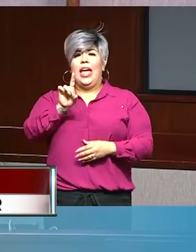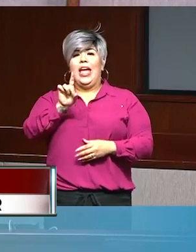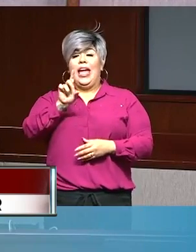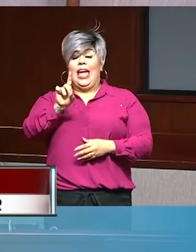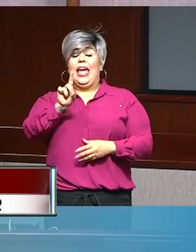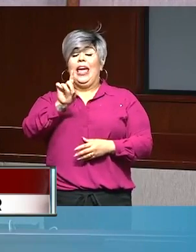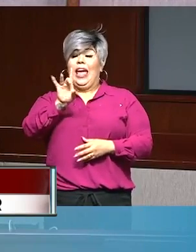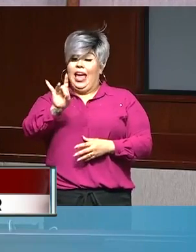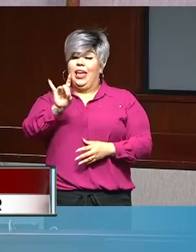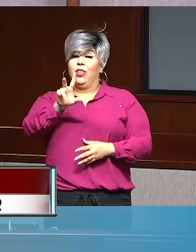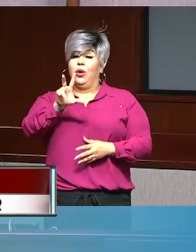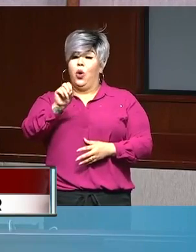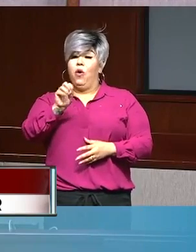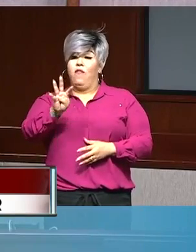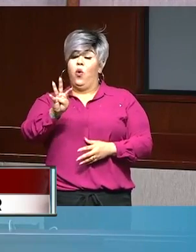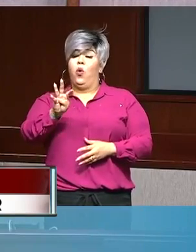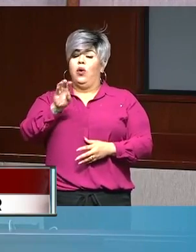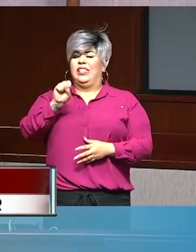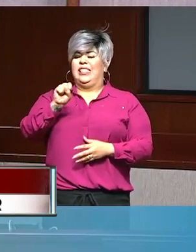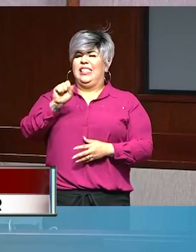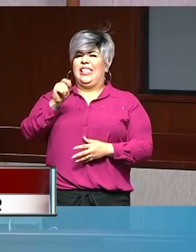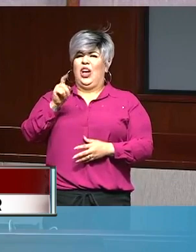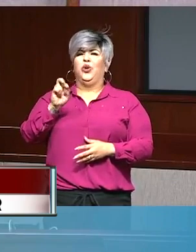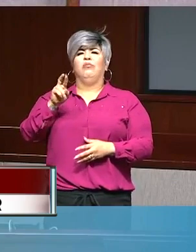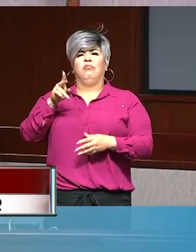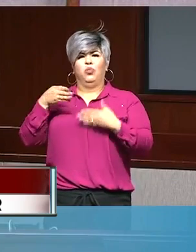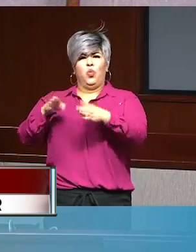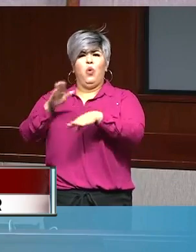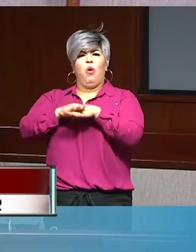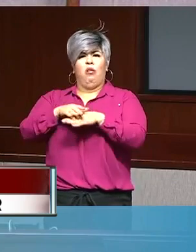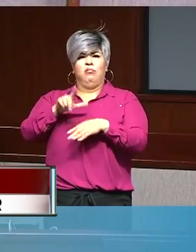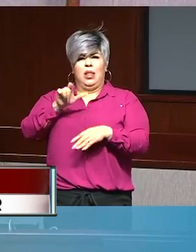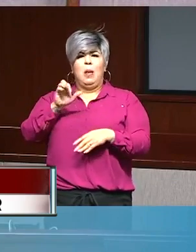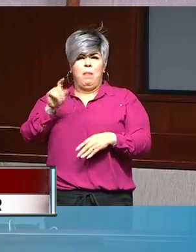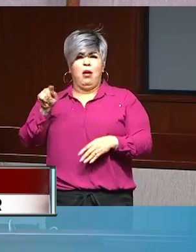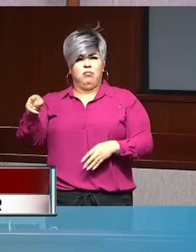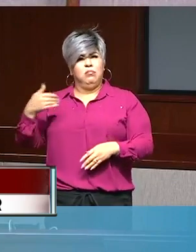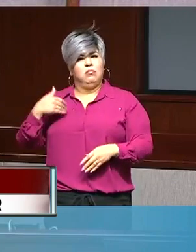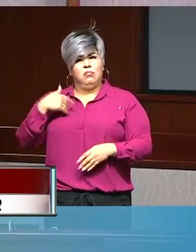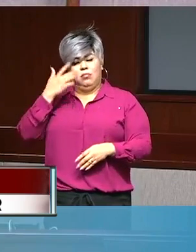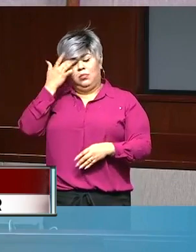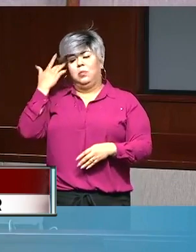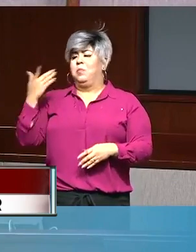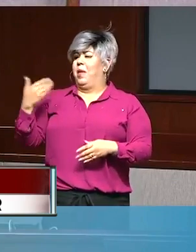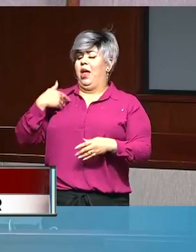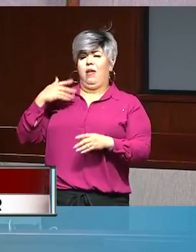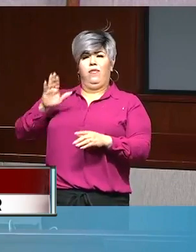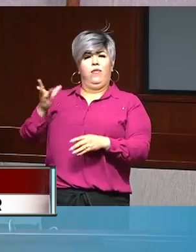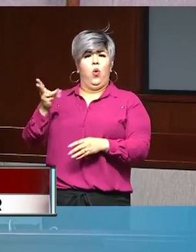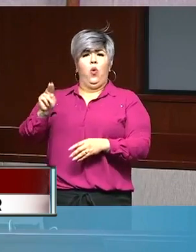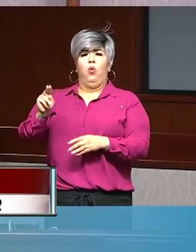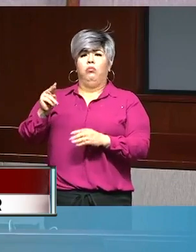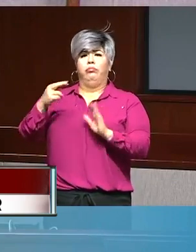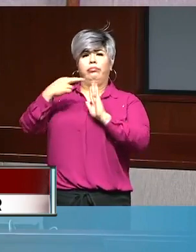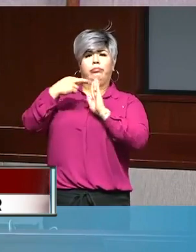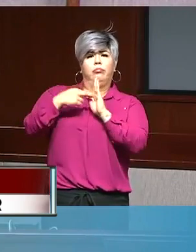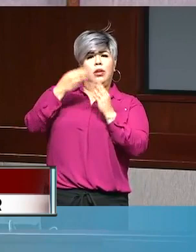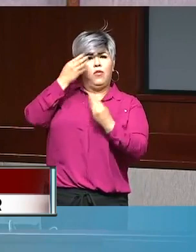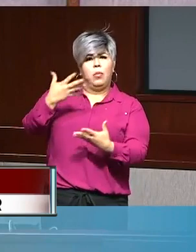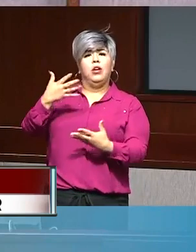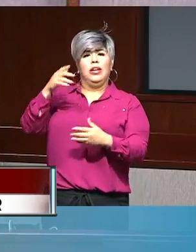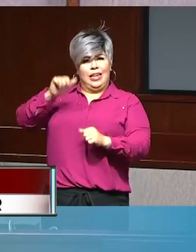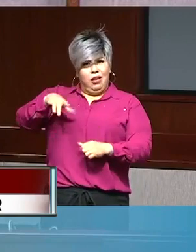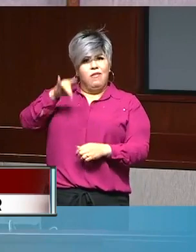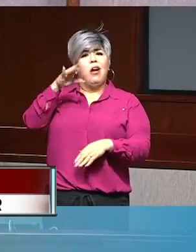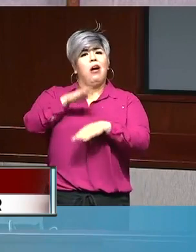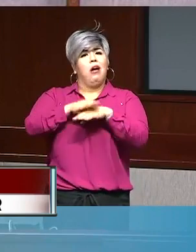8304 Segru Road in Lamont, California. They have all the registration information on our website.